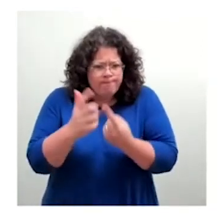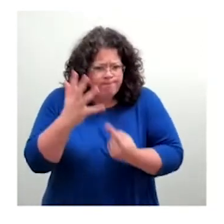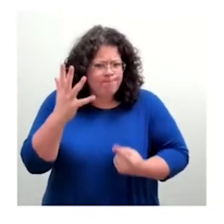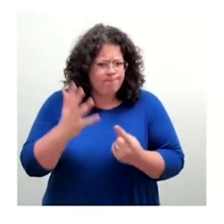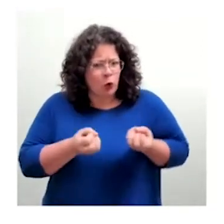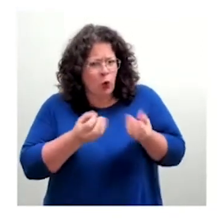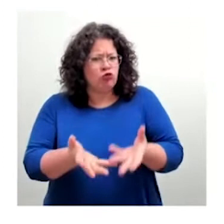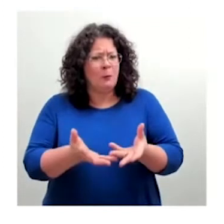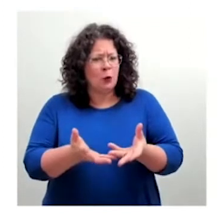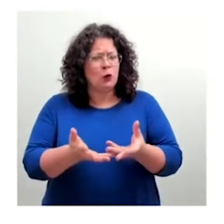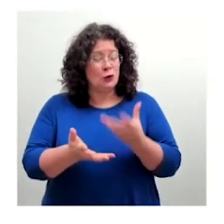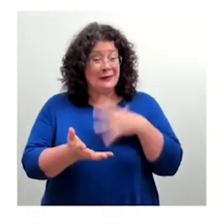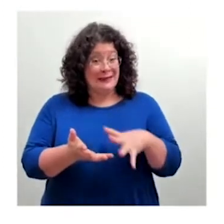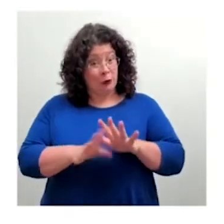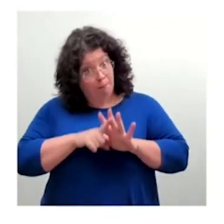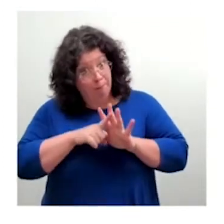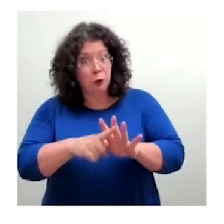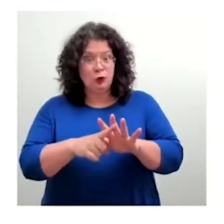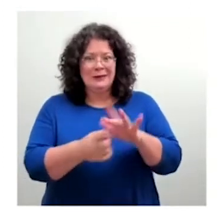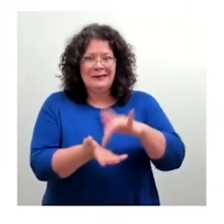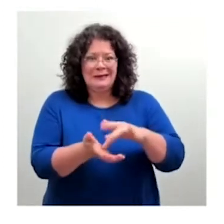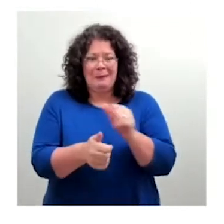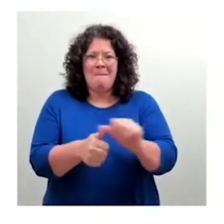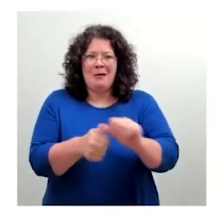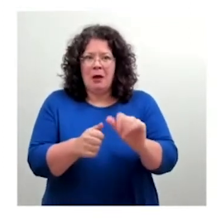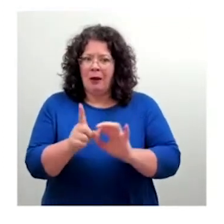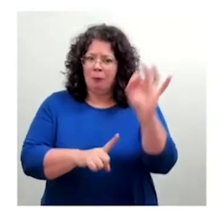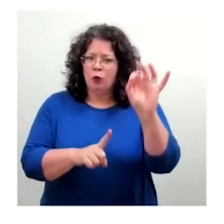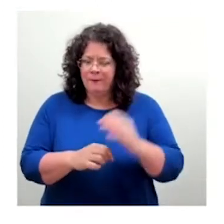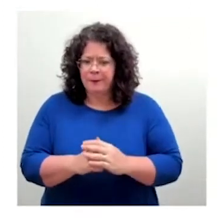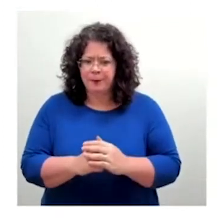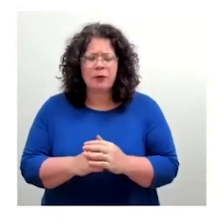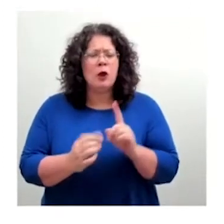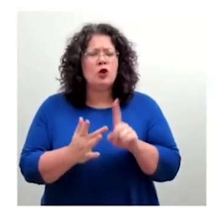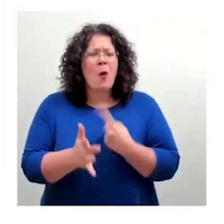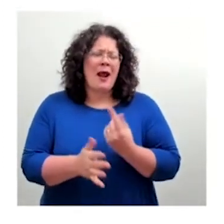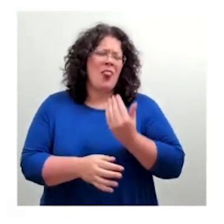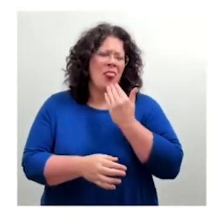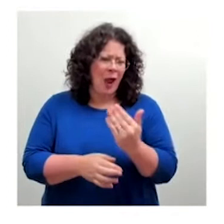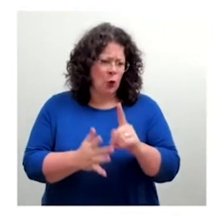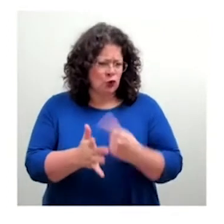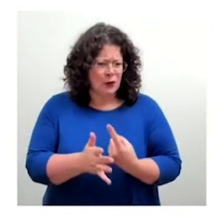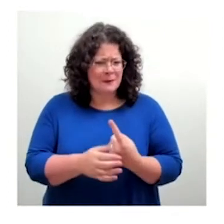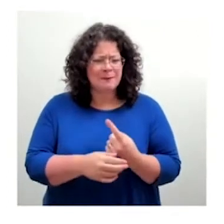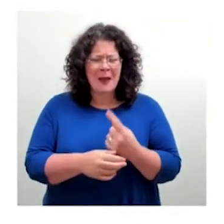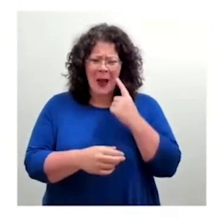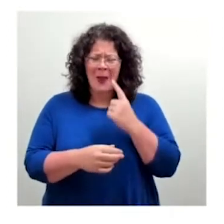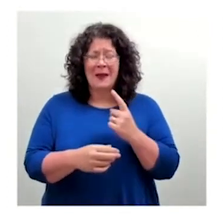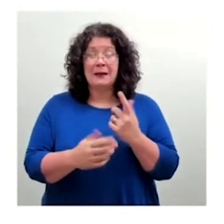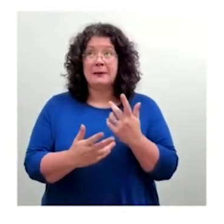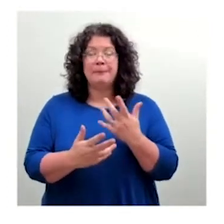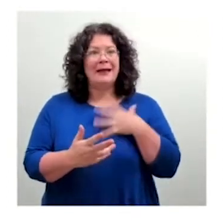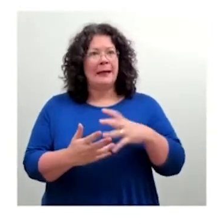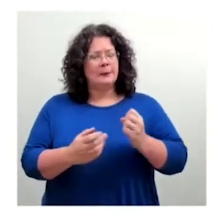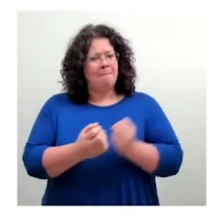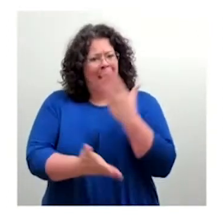And thank you for highlighting how that can happen. Since you mentioned that you work with Commissioner Calise quite often, it seemed quite natural,